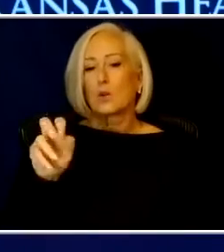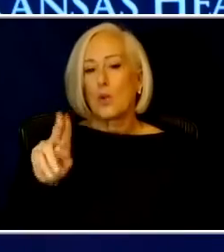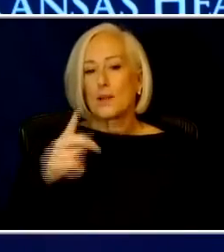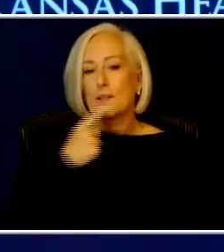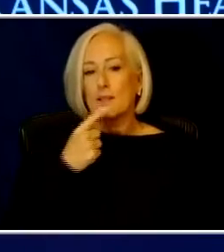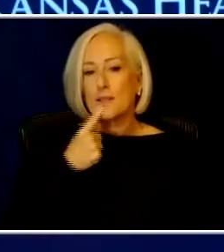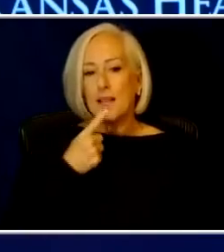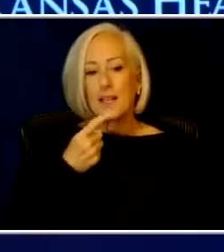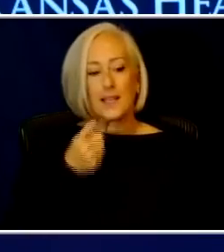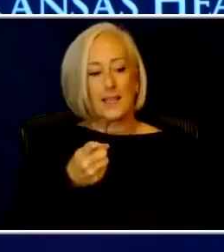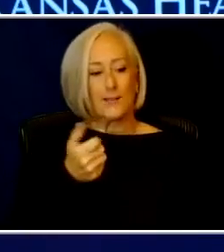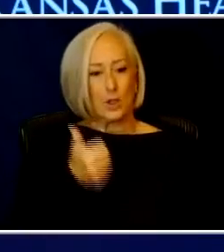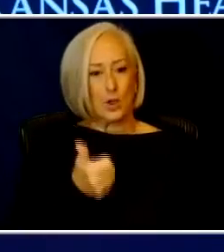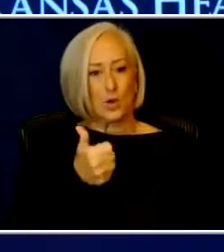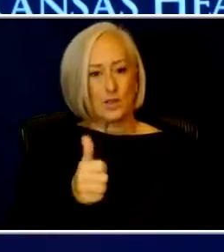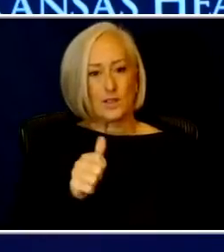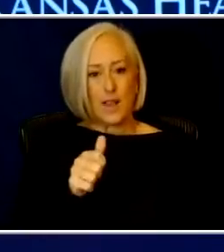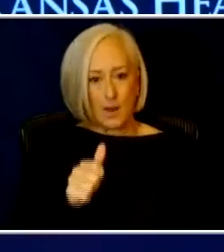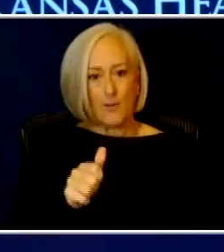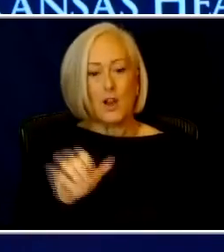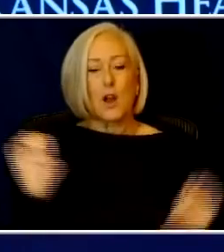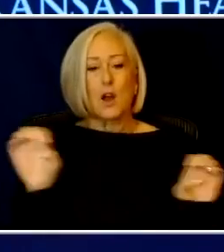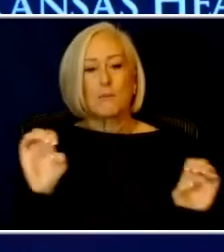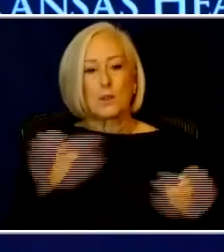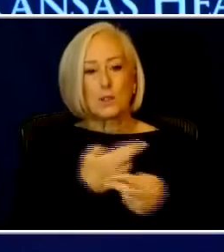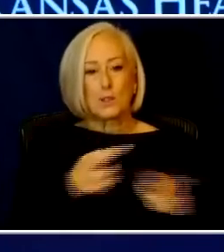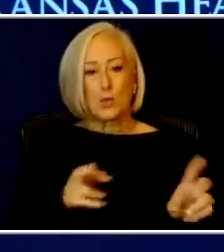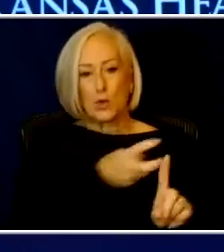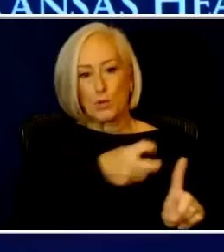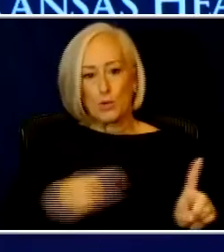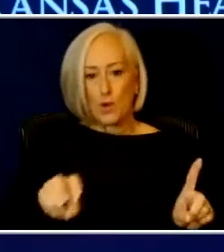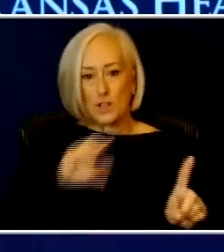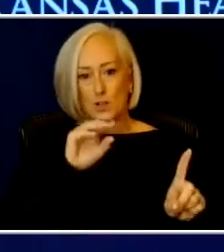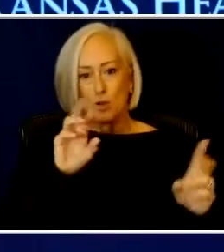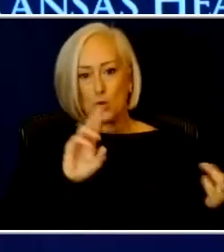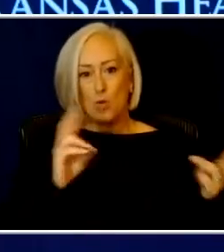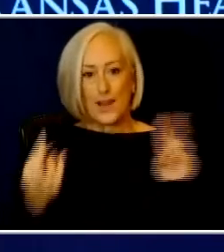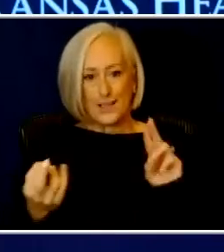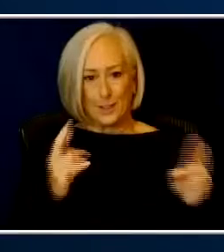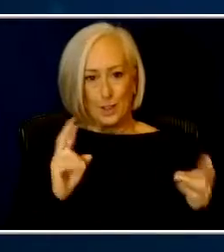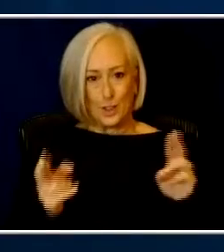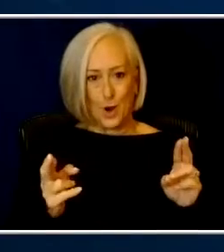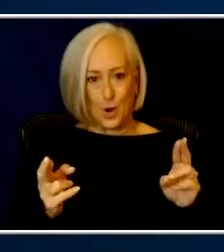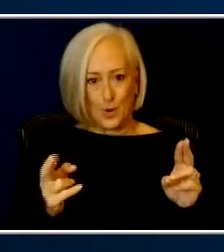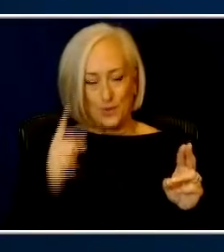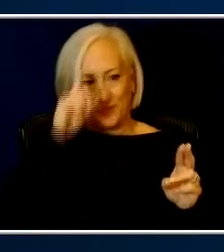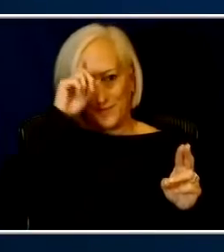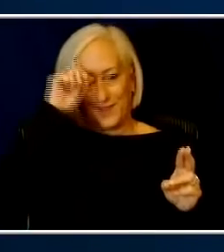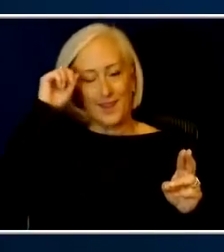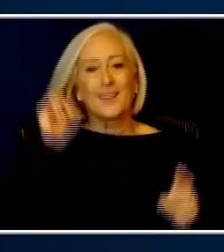transfer ratio, and I don't know what else you call that, Doctor, I called you Dr. Motient, good Lord. Dr. Watson, sorry about that,